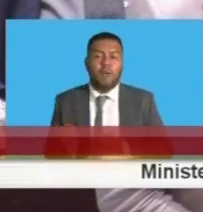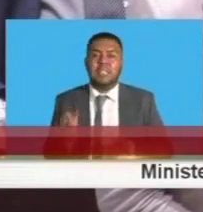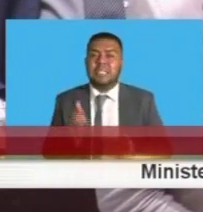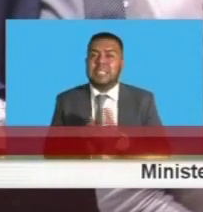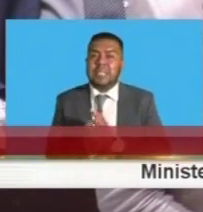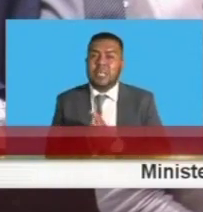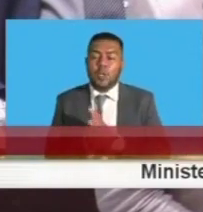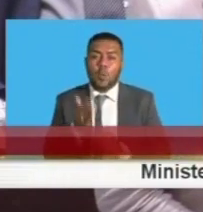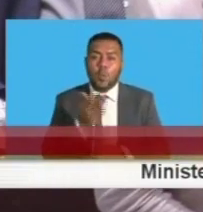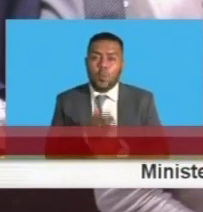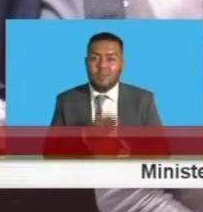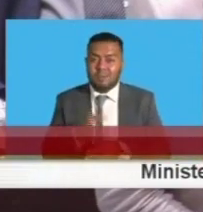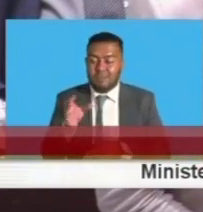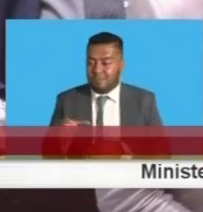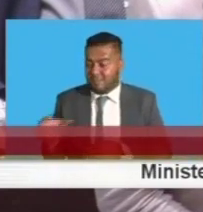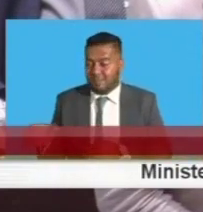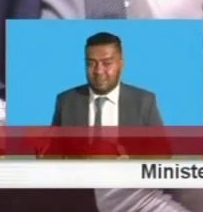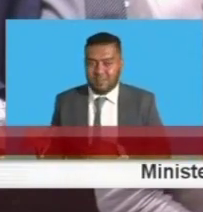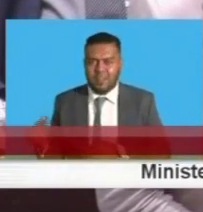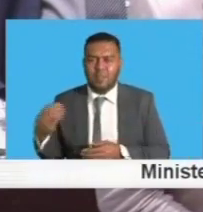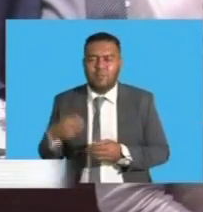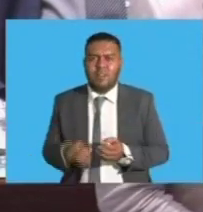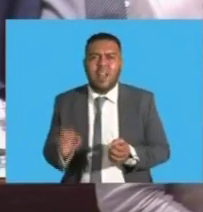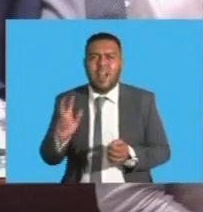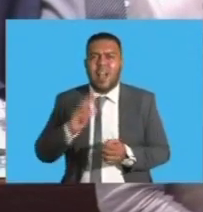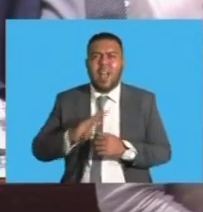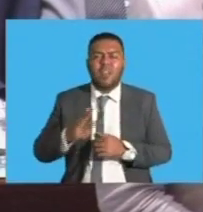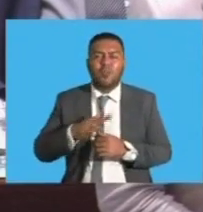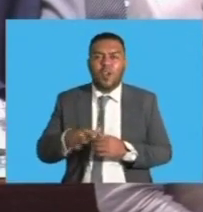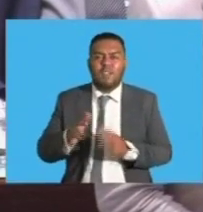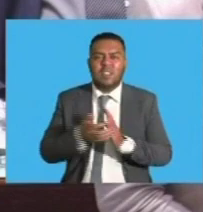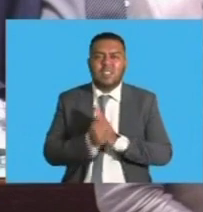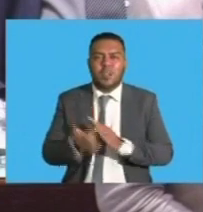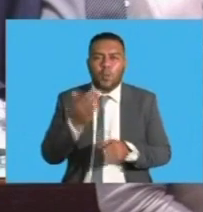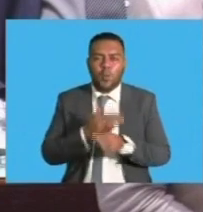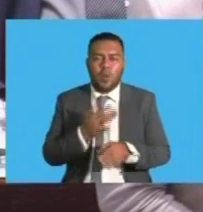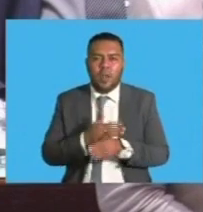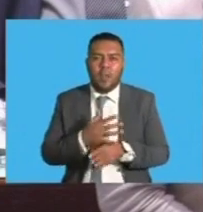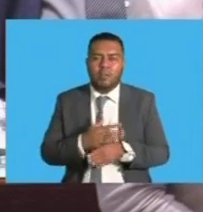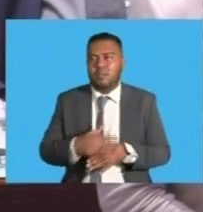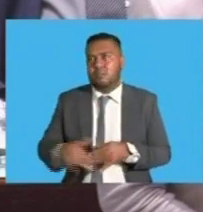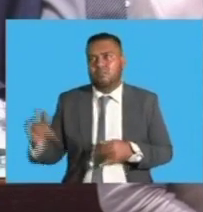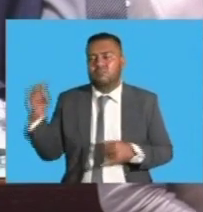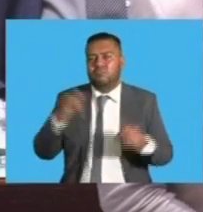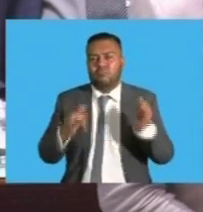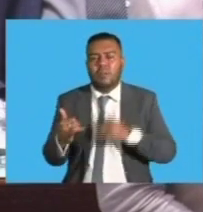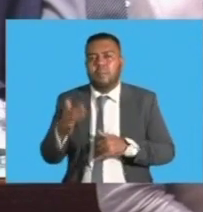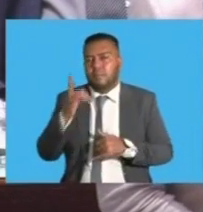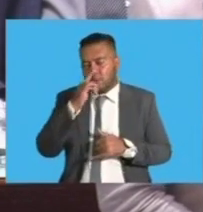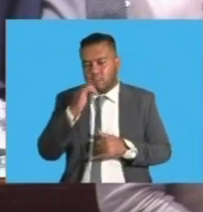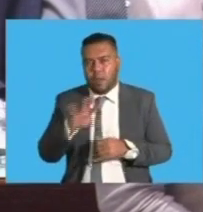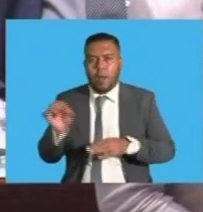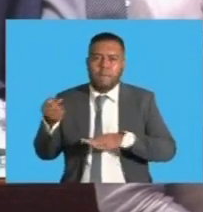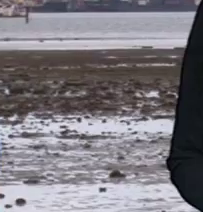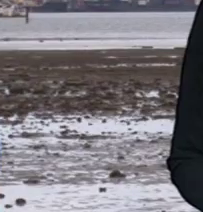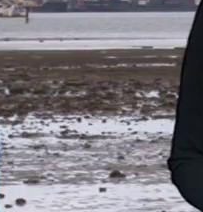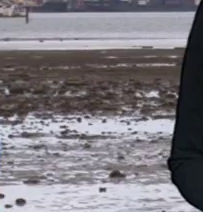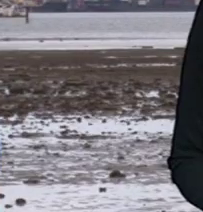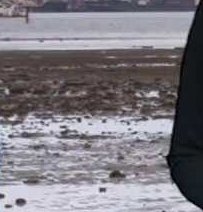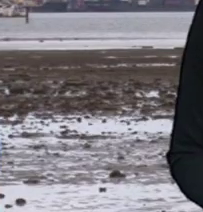workers in the industry, resulting in the hiring of skilled workers from abroad, which also delays the construction of some of the